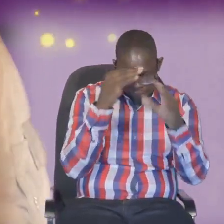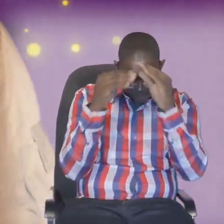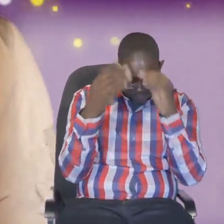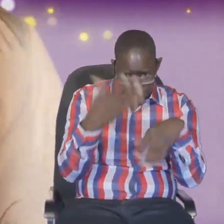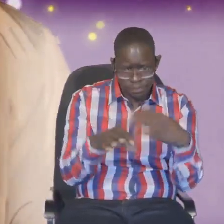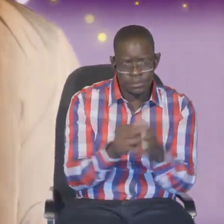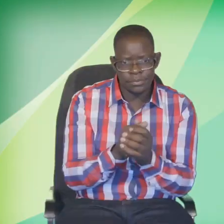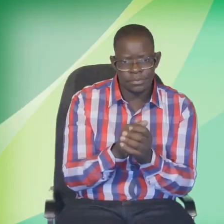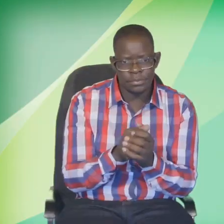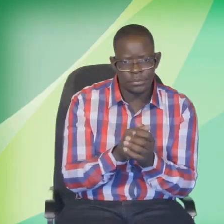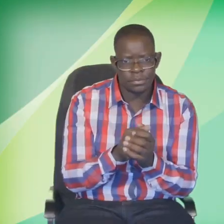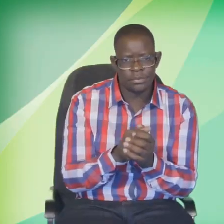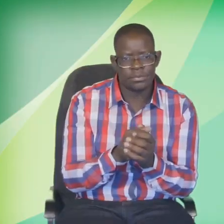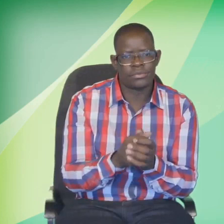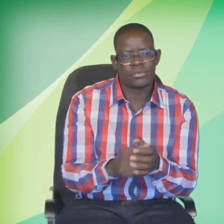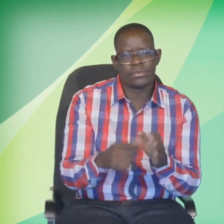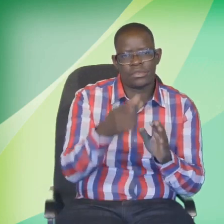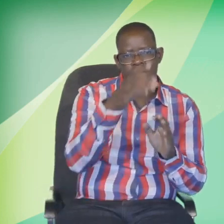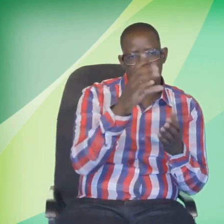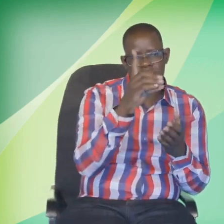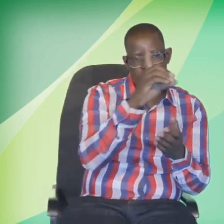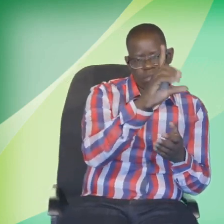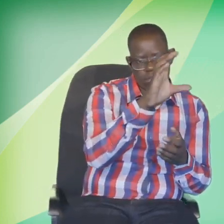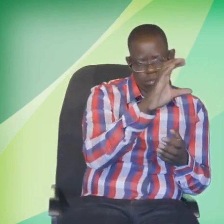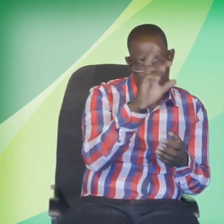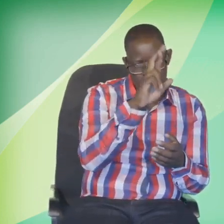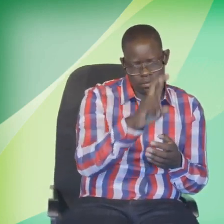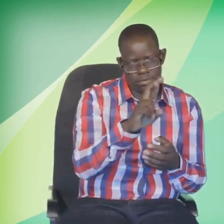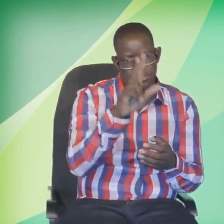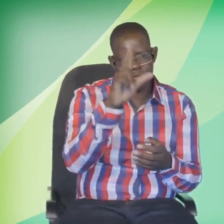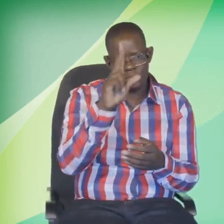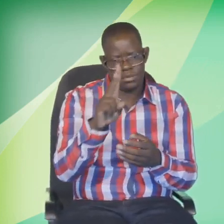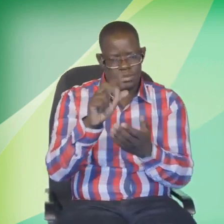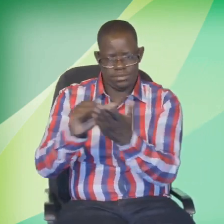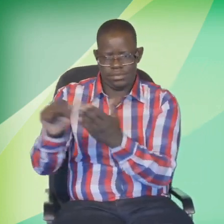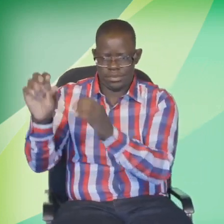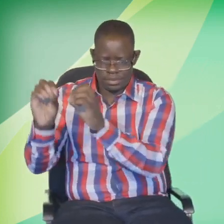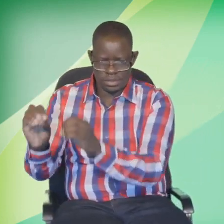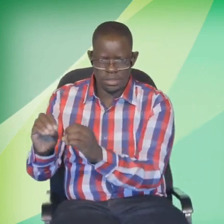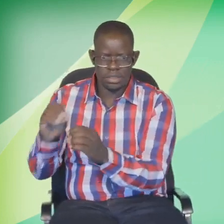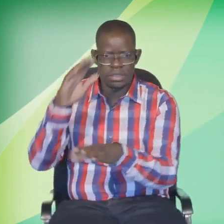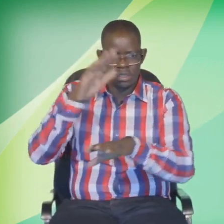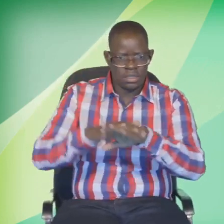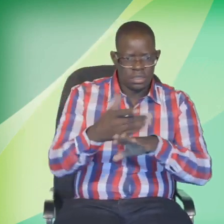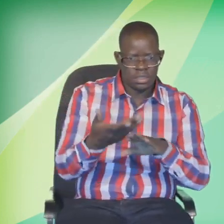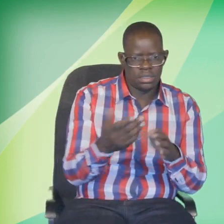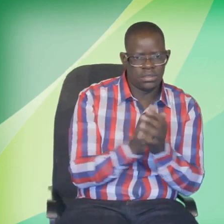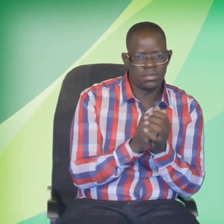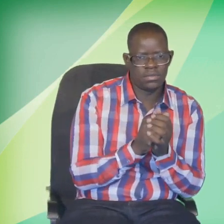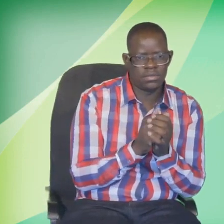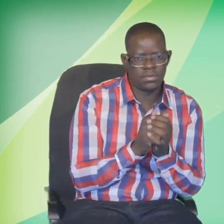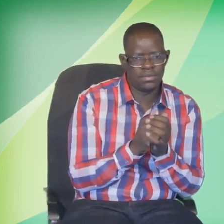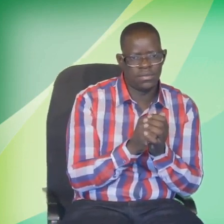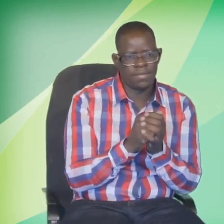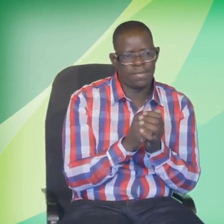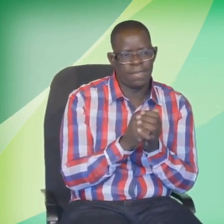today. Creditors refer to suppliers to whom the business owes money. Examples of creditors'